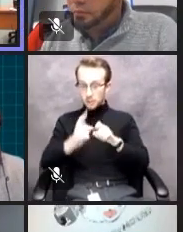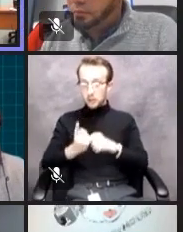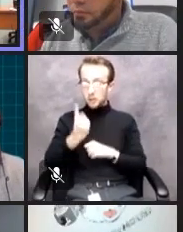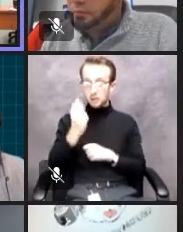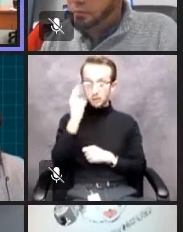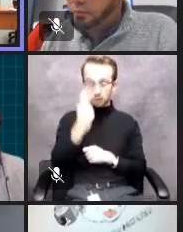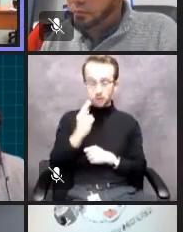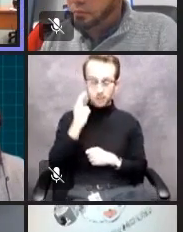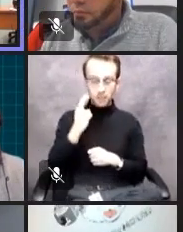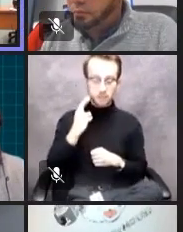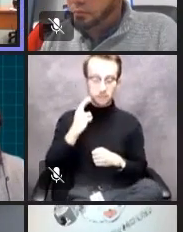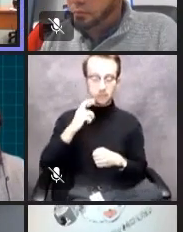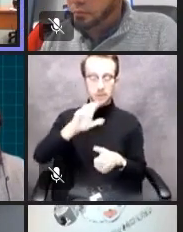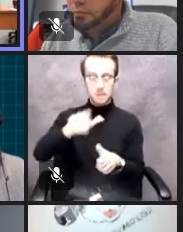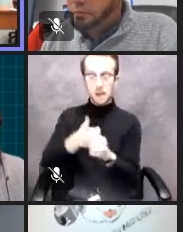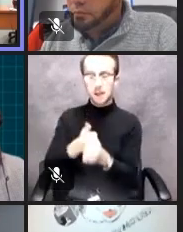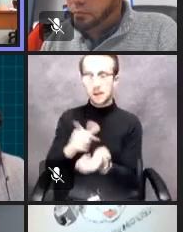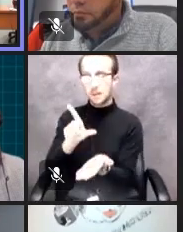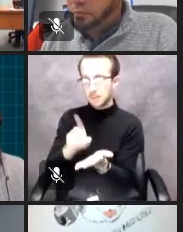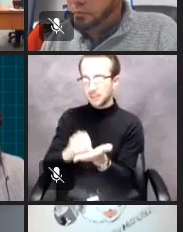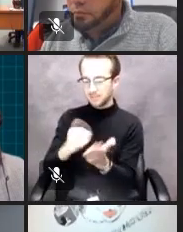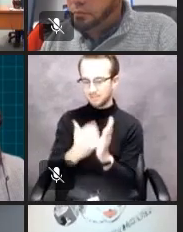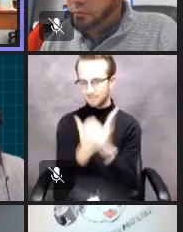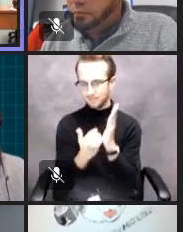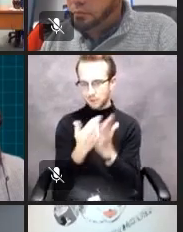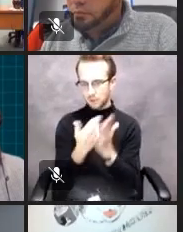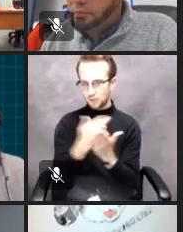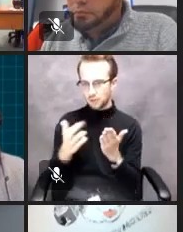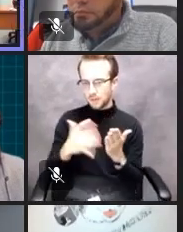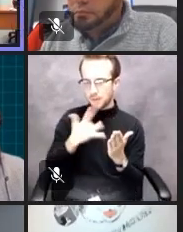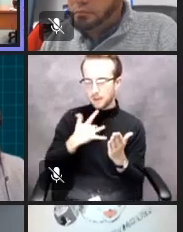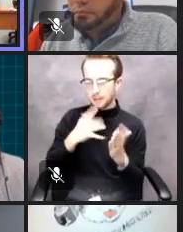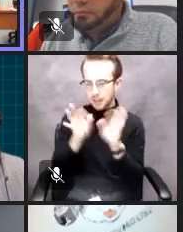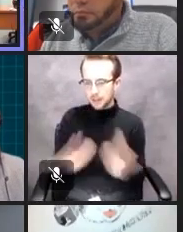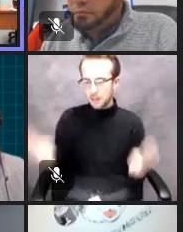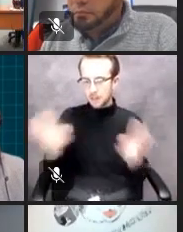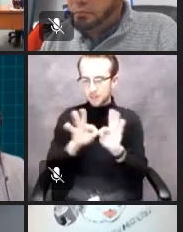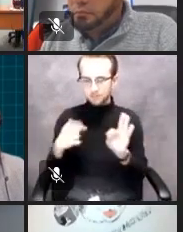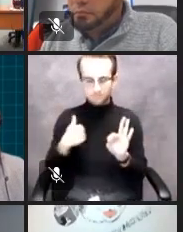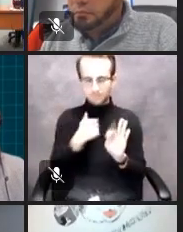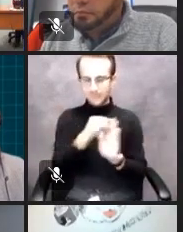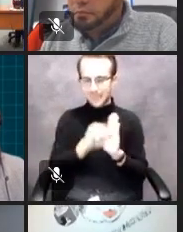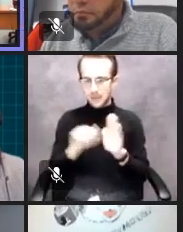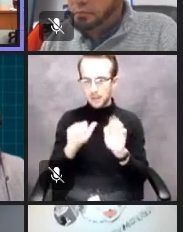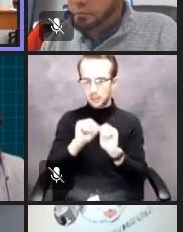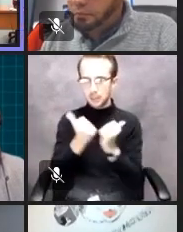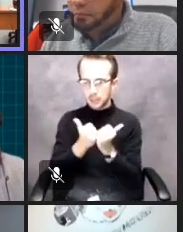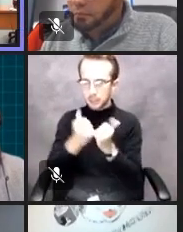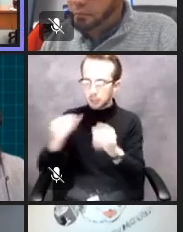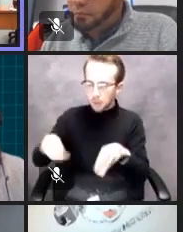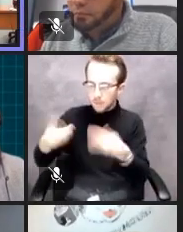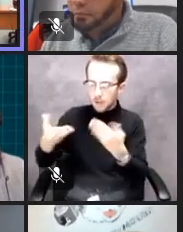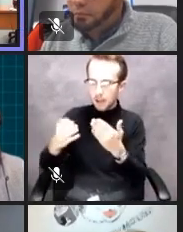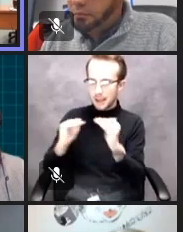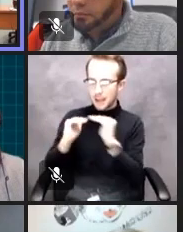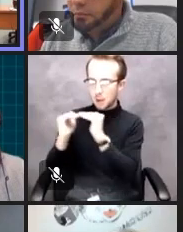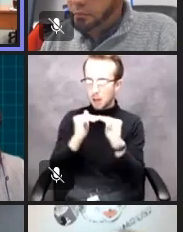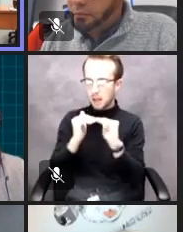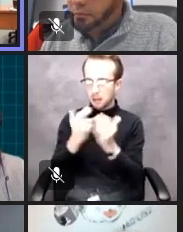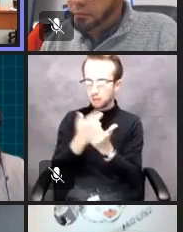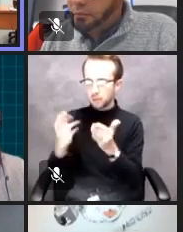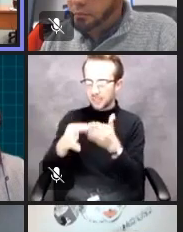list of resources is that we felt that it was important for us as a state agency to provide a quality resource guide